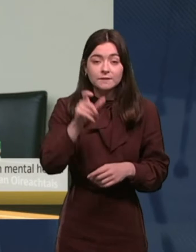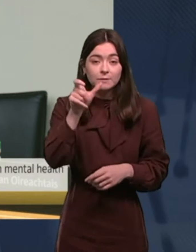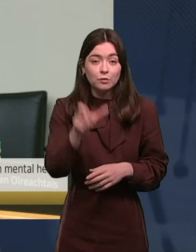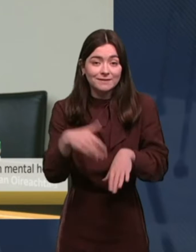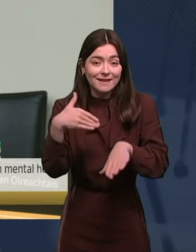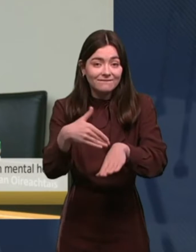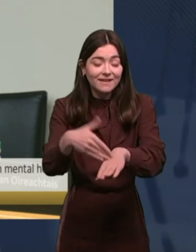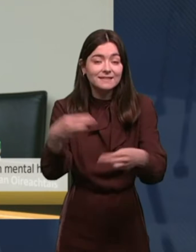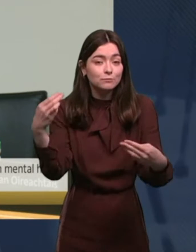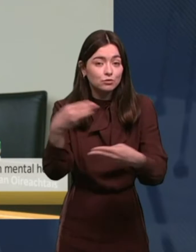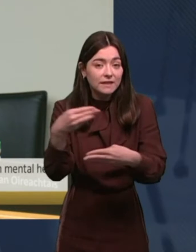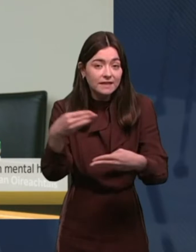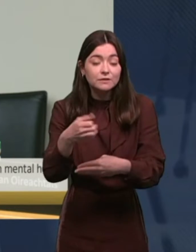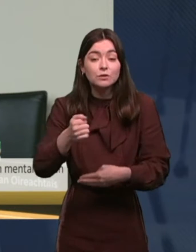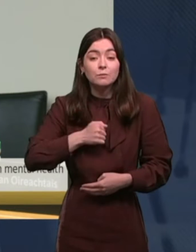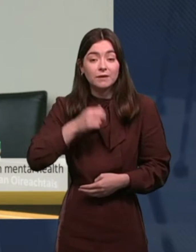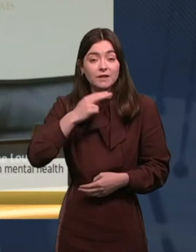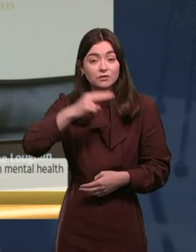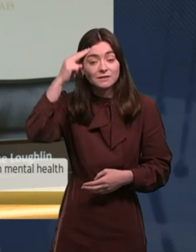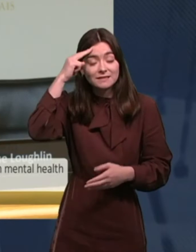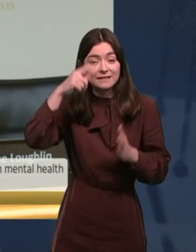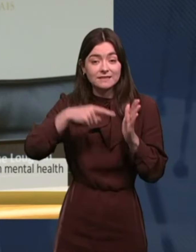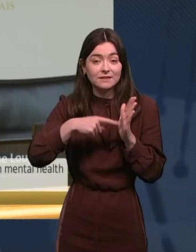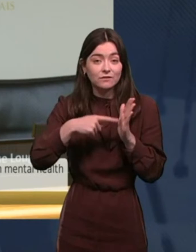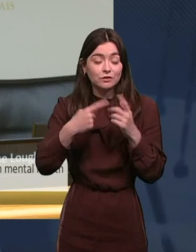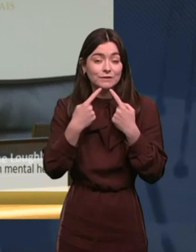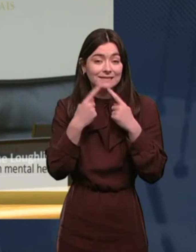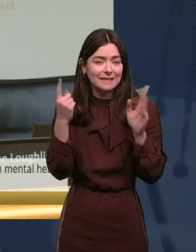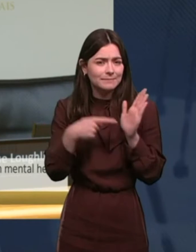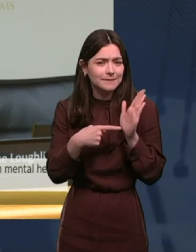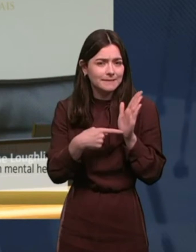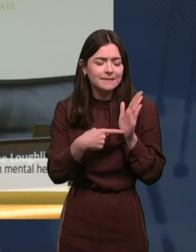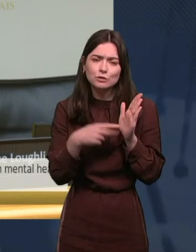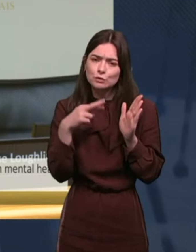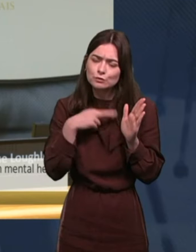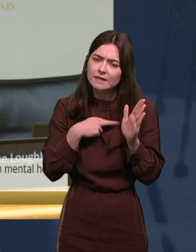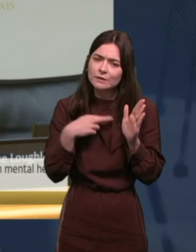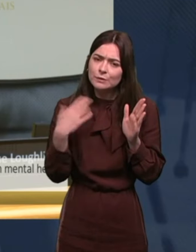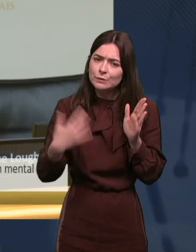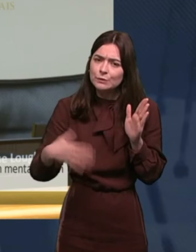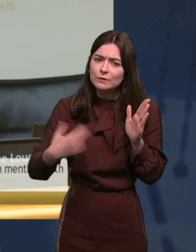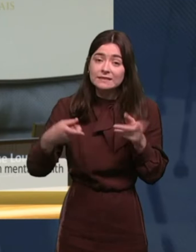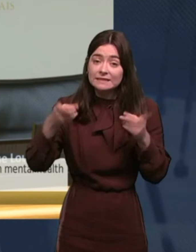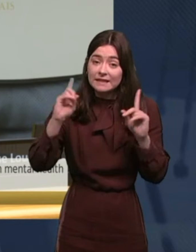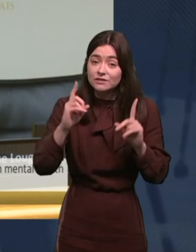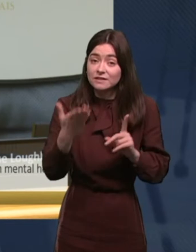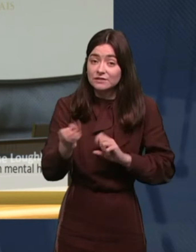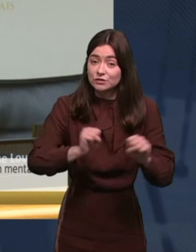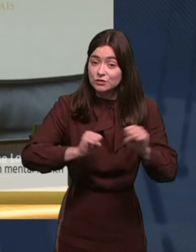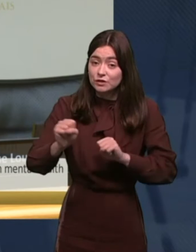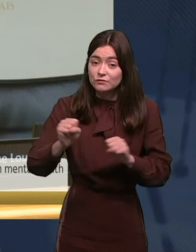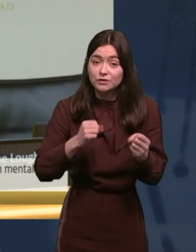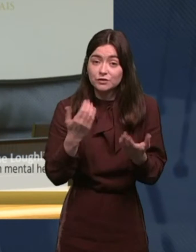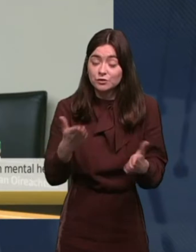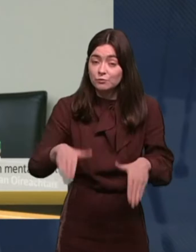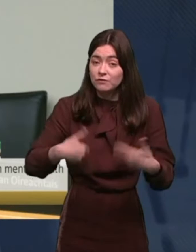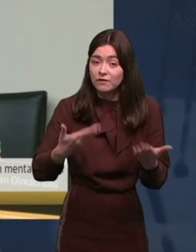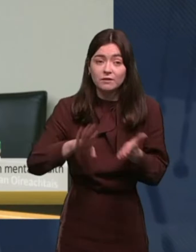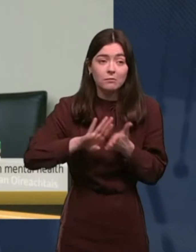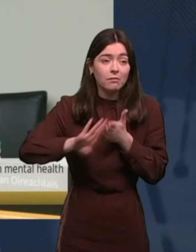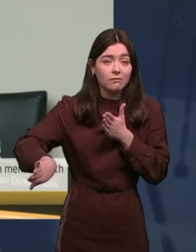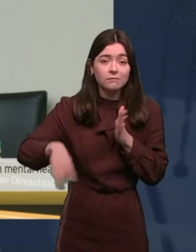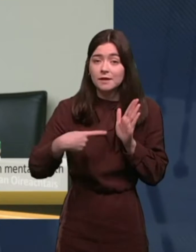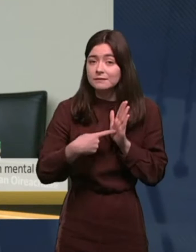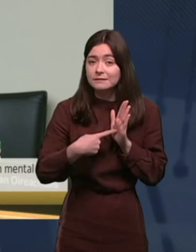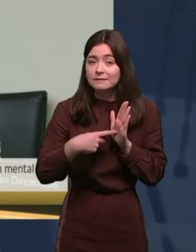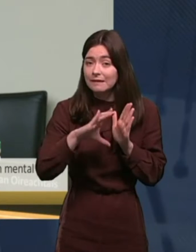So to my reading of your statement, there's a very real danger that the service that you provide could easily be disregarded under the Act. If you could